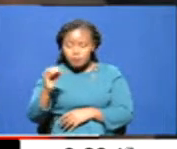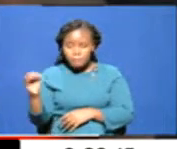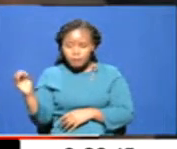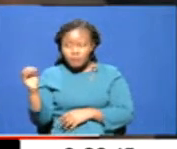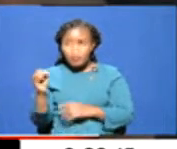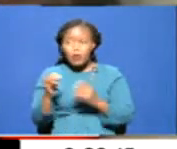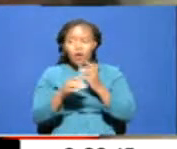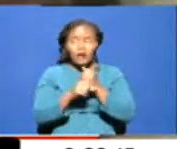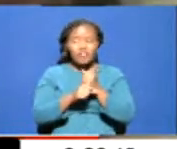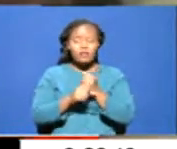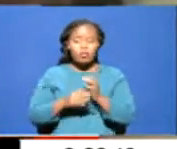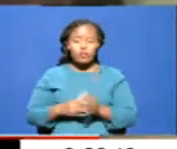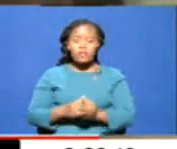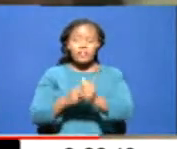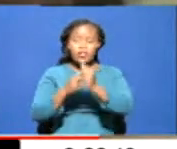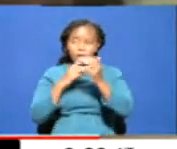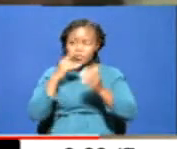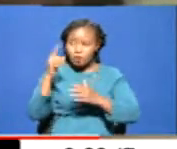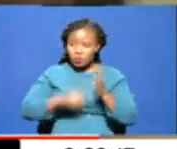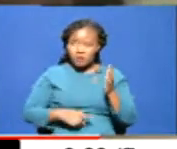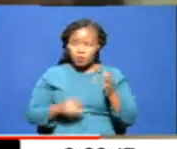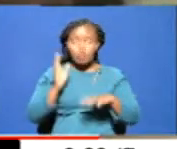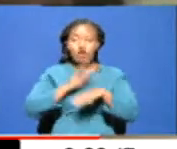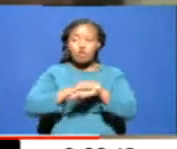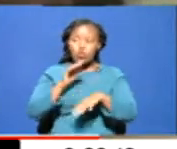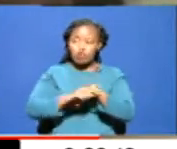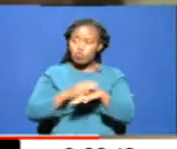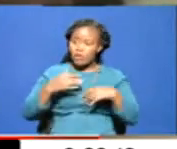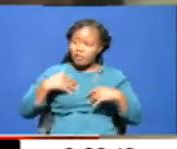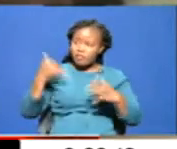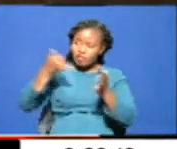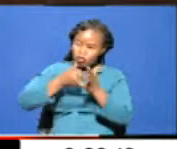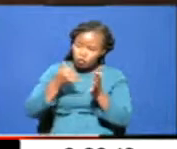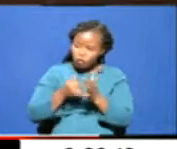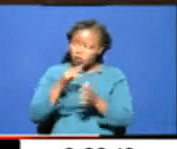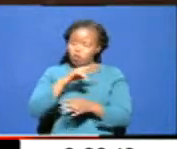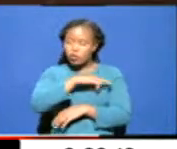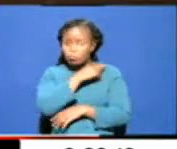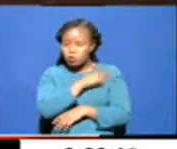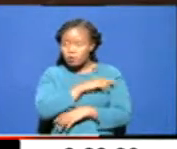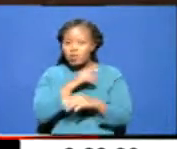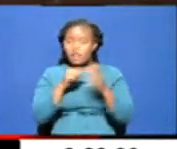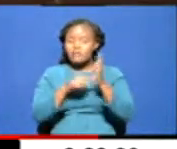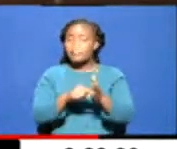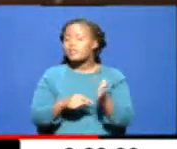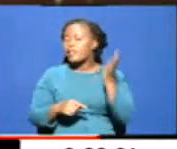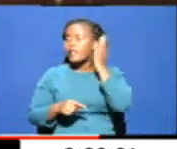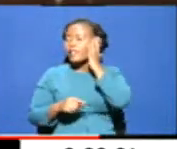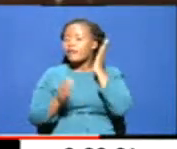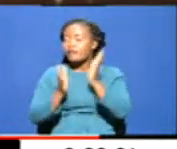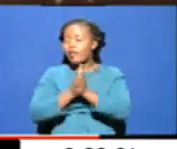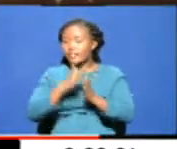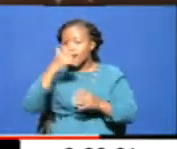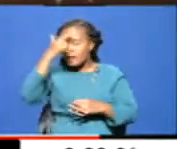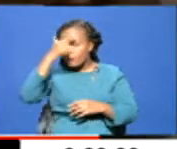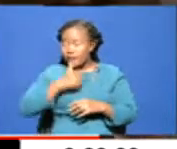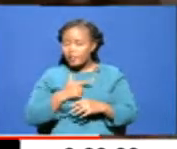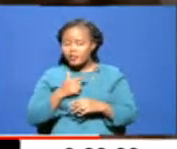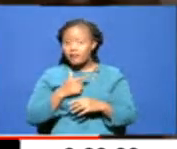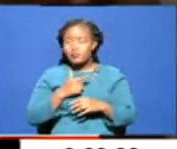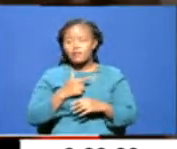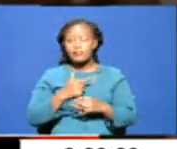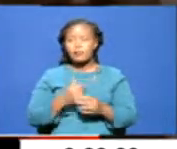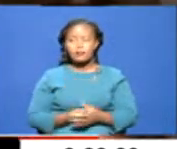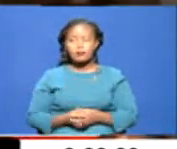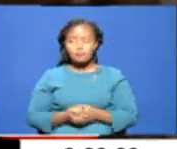there is need for inclusion of disability-friendly facilities in hospitals, especially for deaf and visually impaired patients that cater for their needs. So